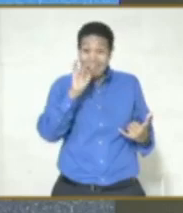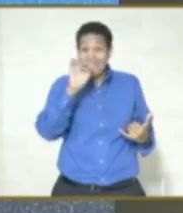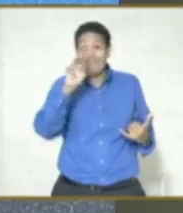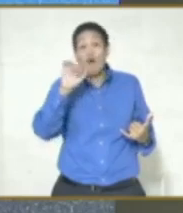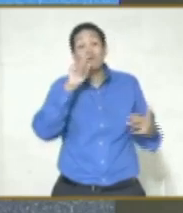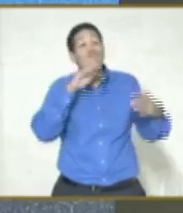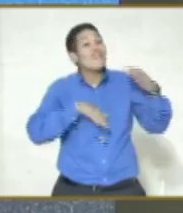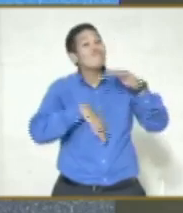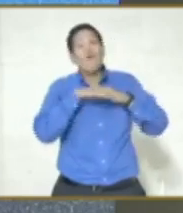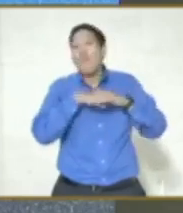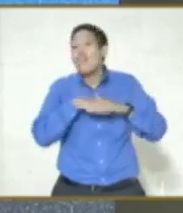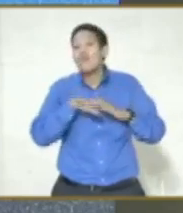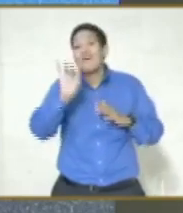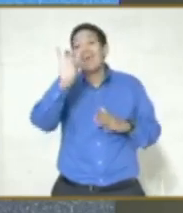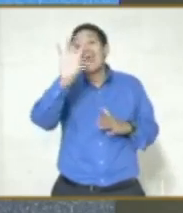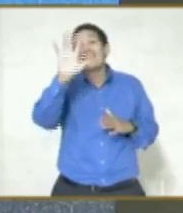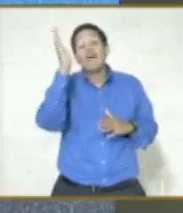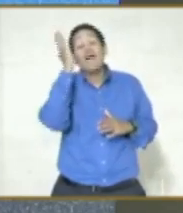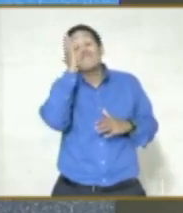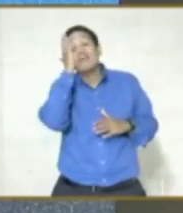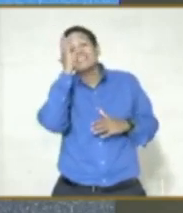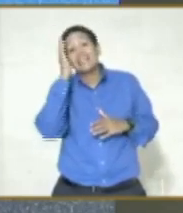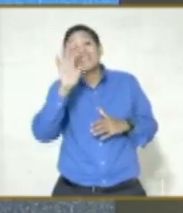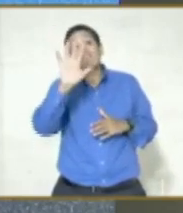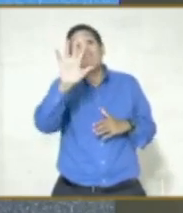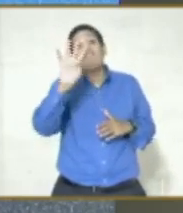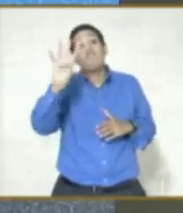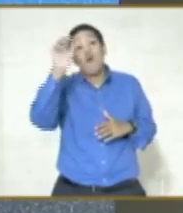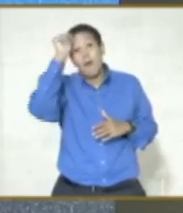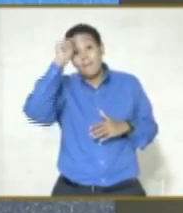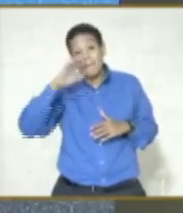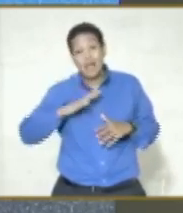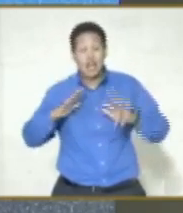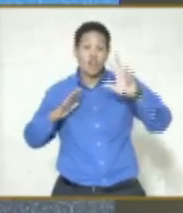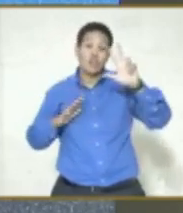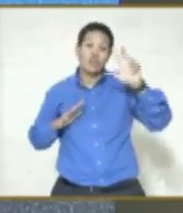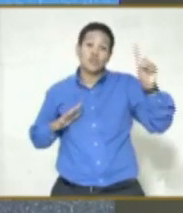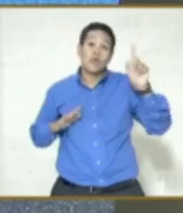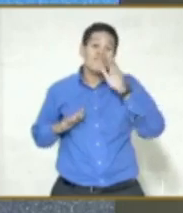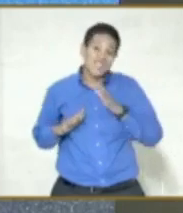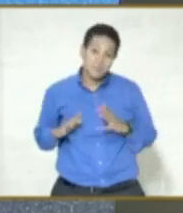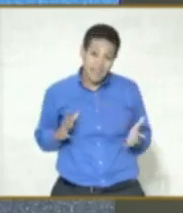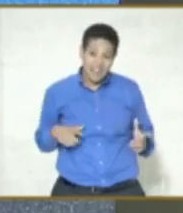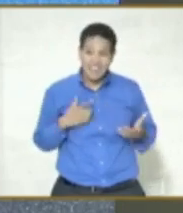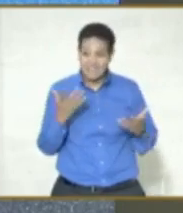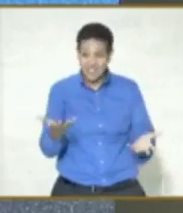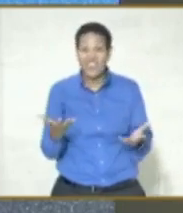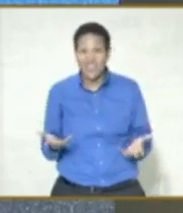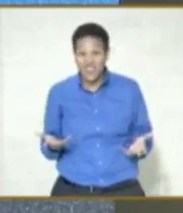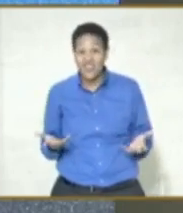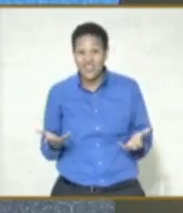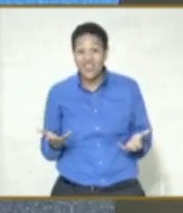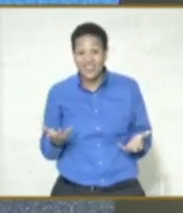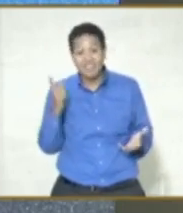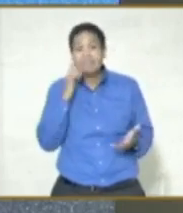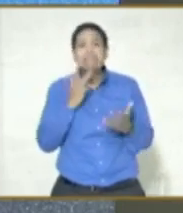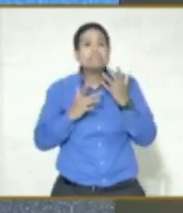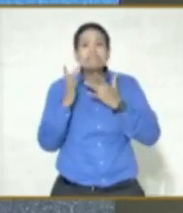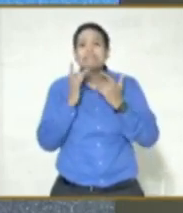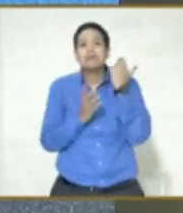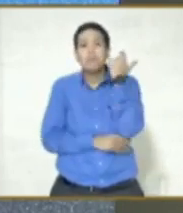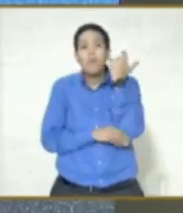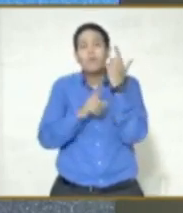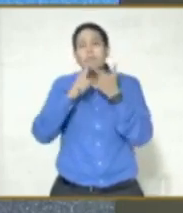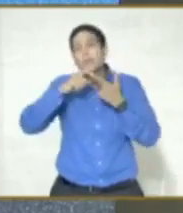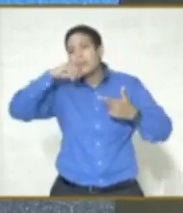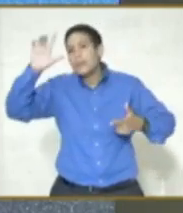85 residents, 54 male, 31 female. And it is of note, Minister, I don't know if it is